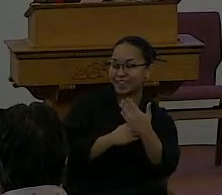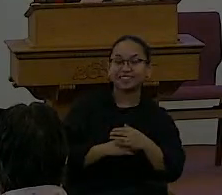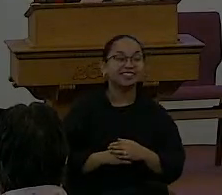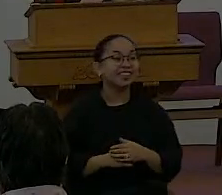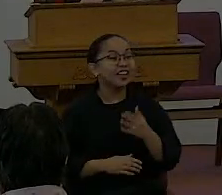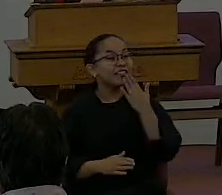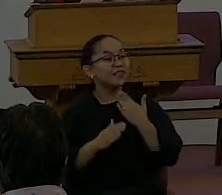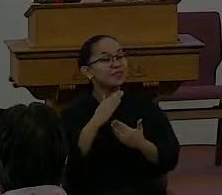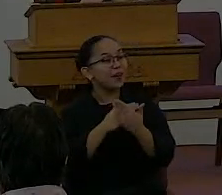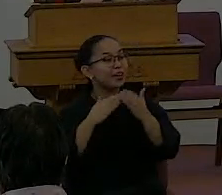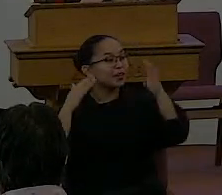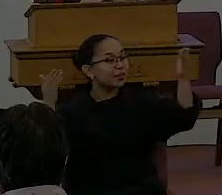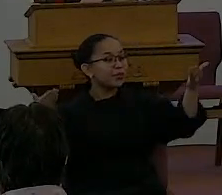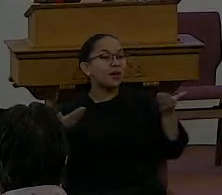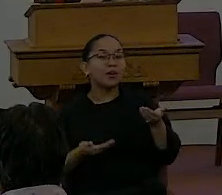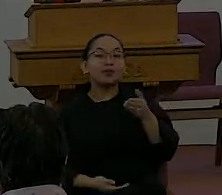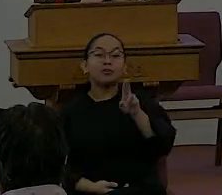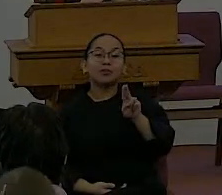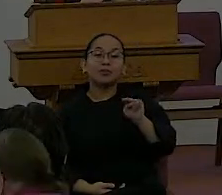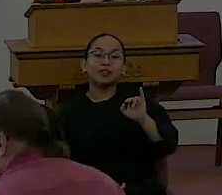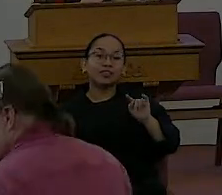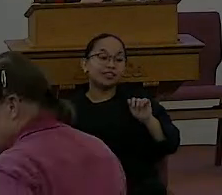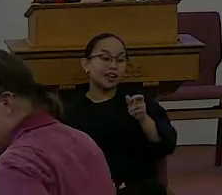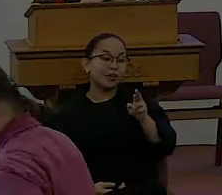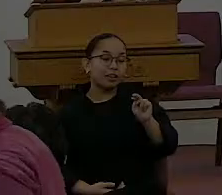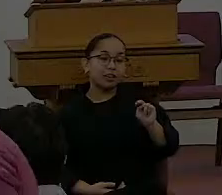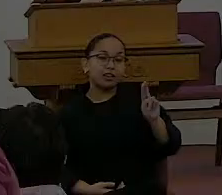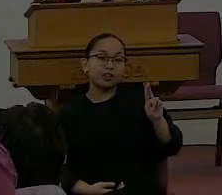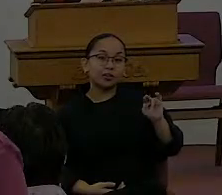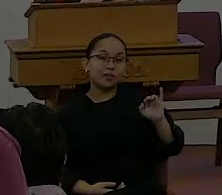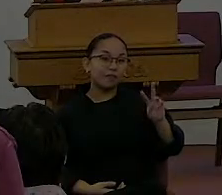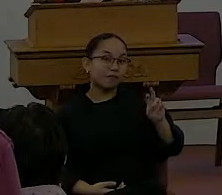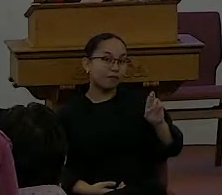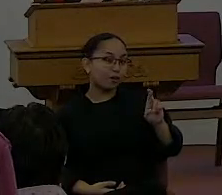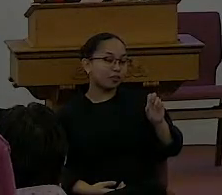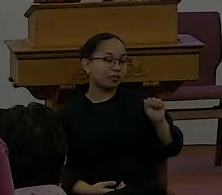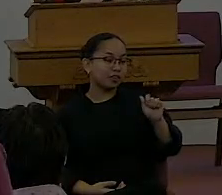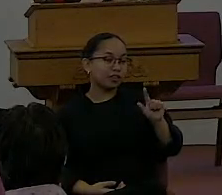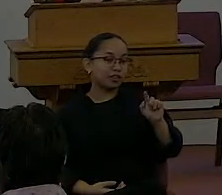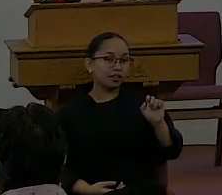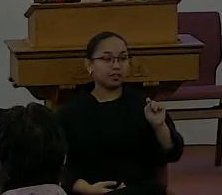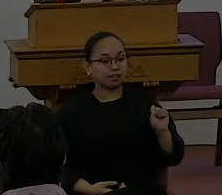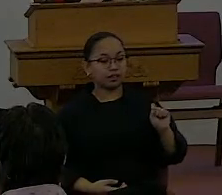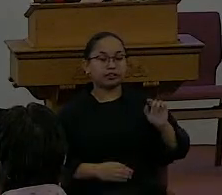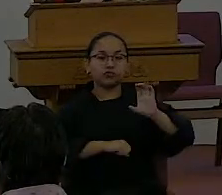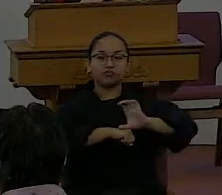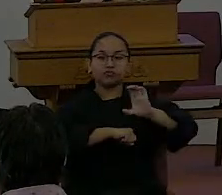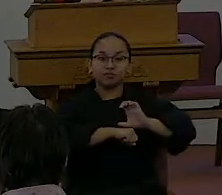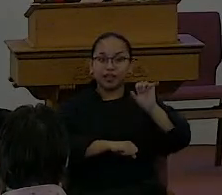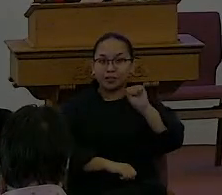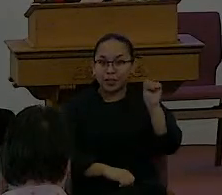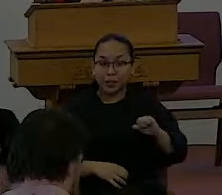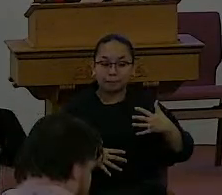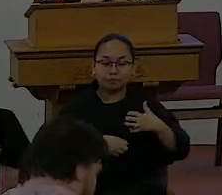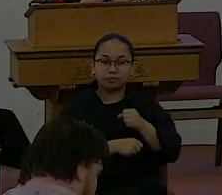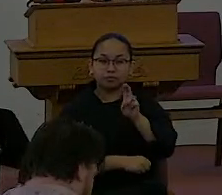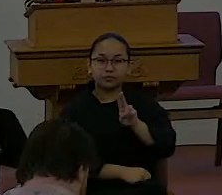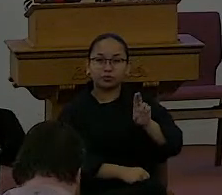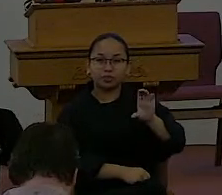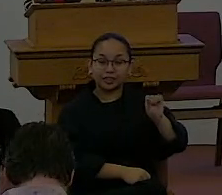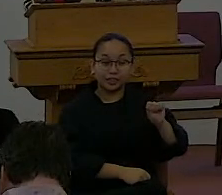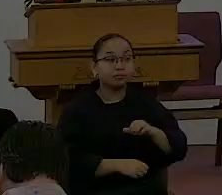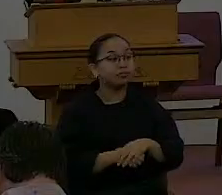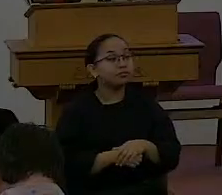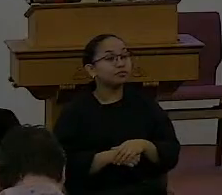Good morning and welcome to the Unitarian Universalist Congregation of Salem. We are so glad that you are here, whether present